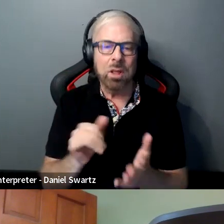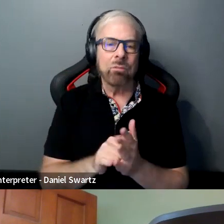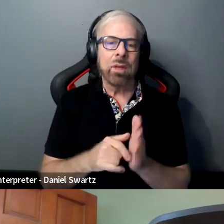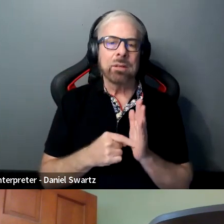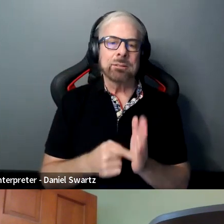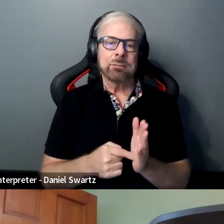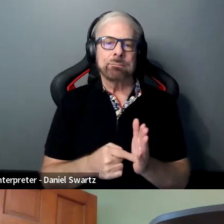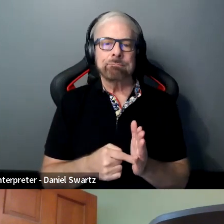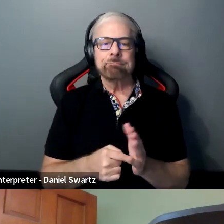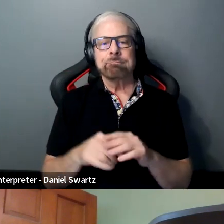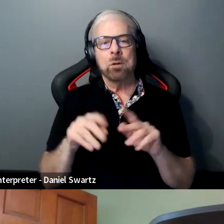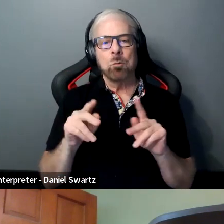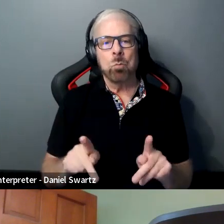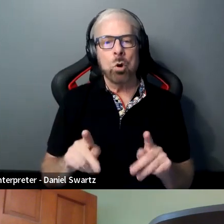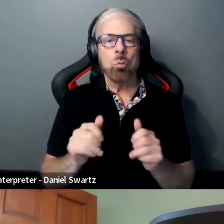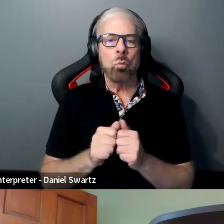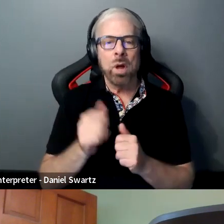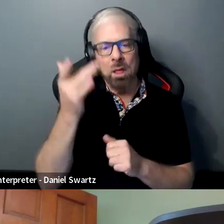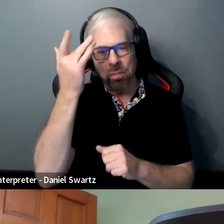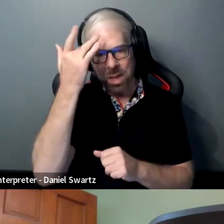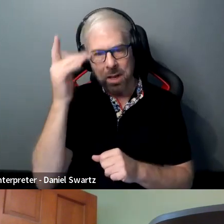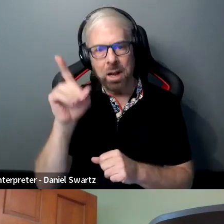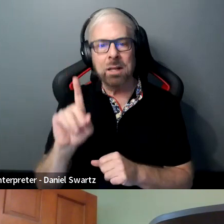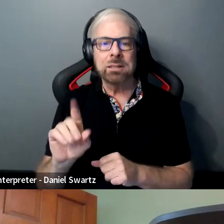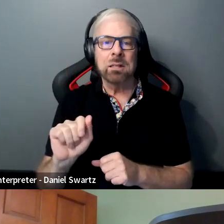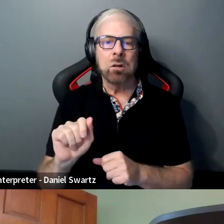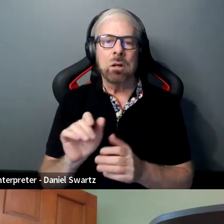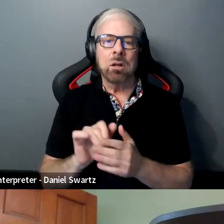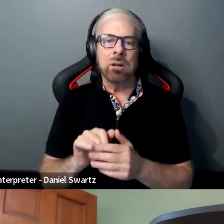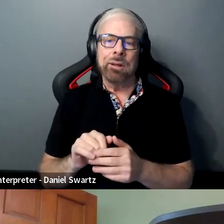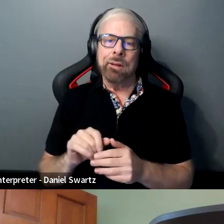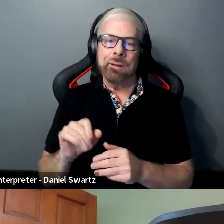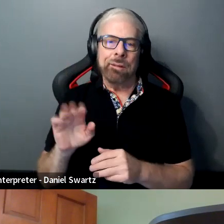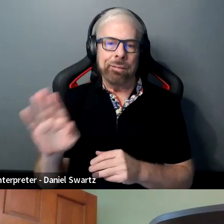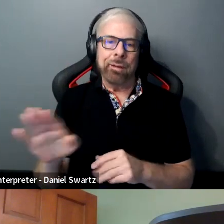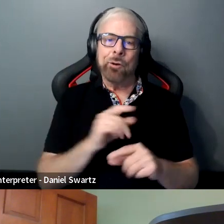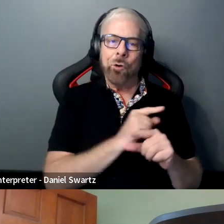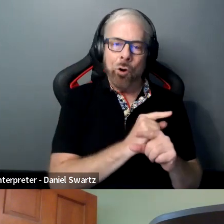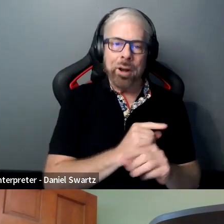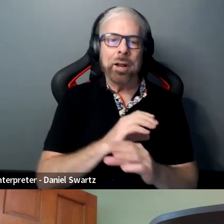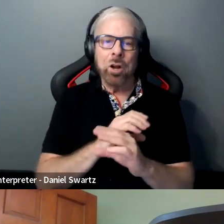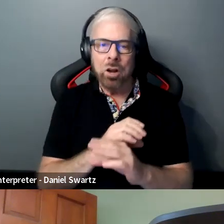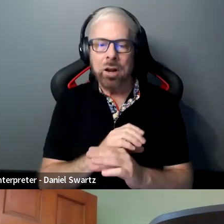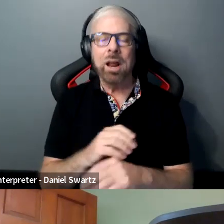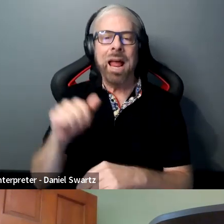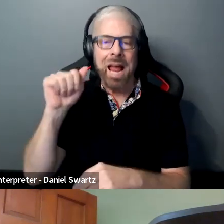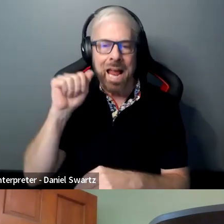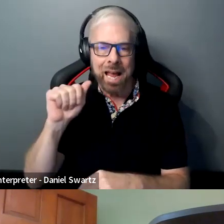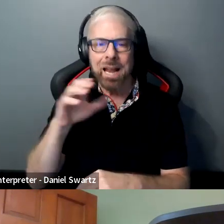of a person with intellectual disability whose guardian and conservator, his aunt and his